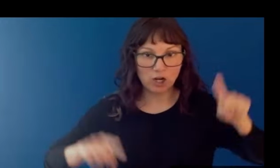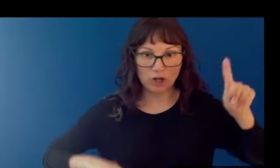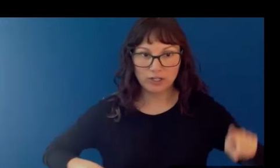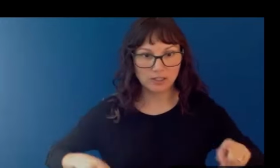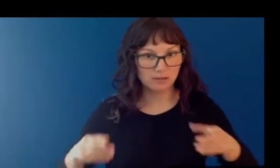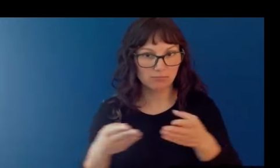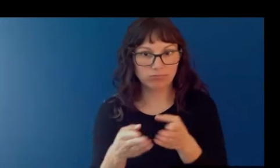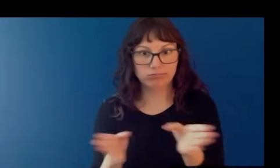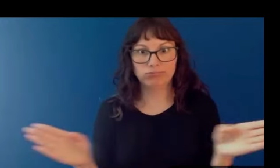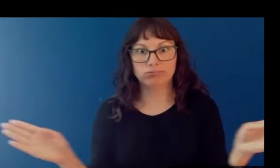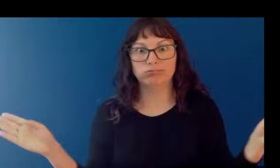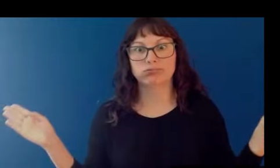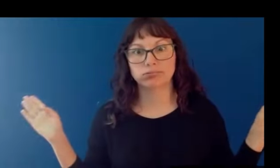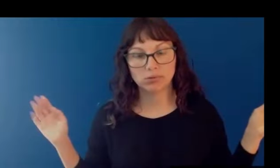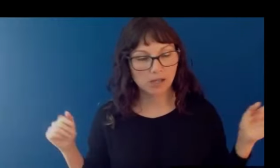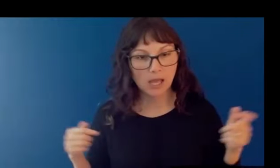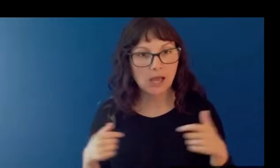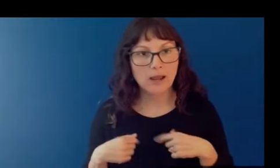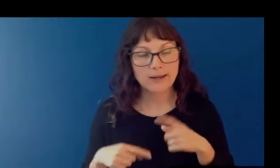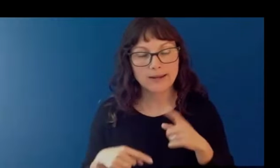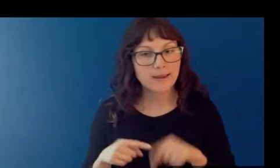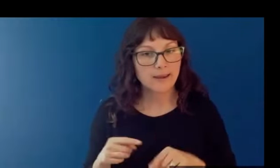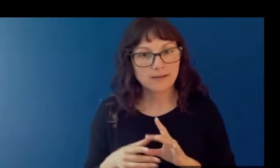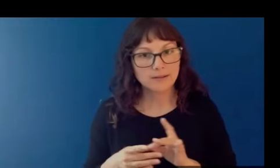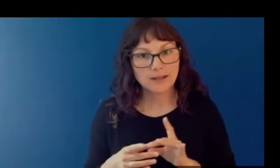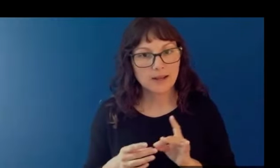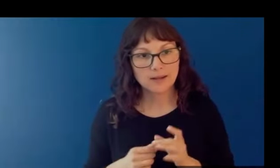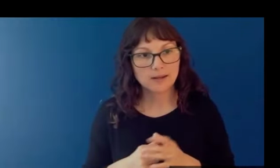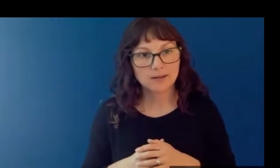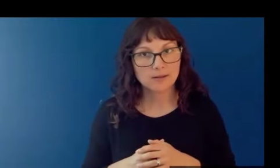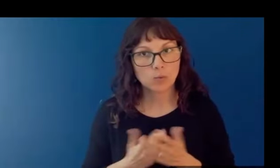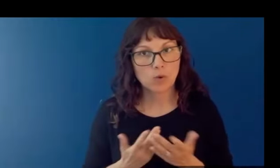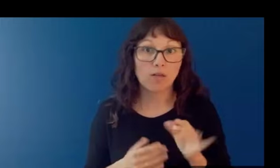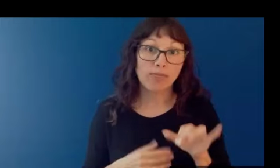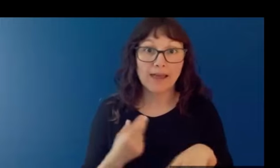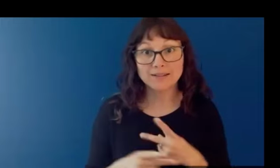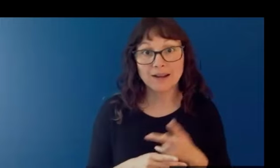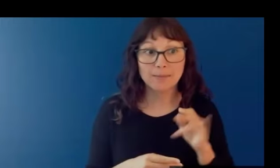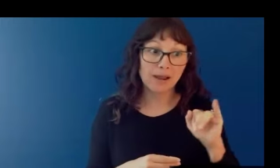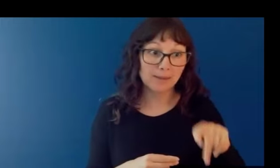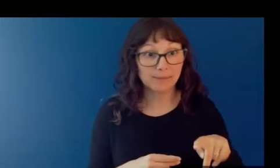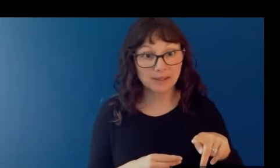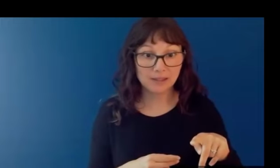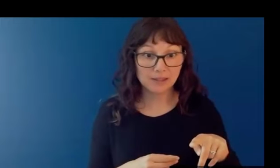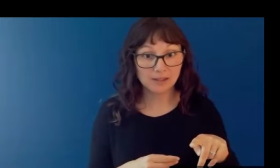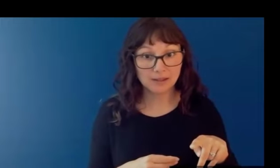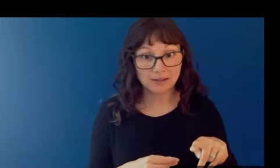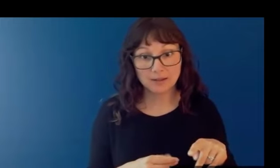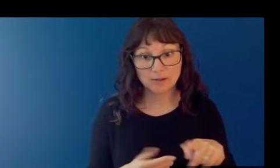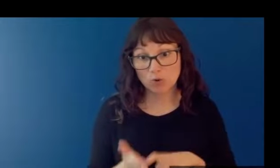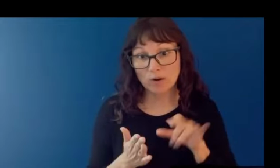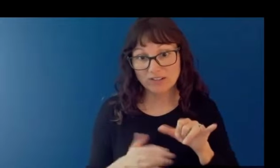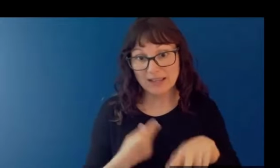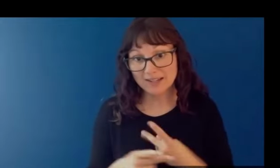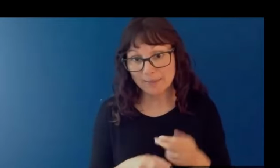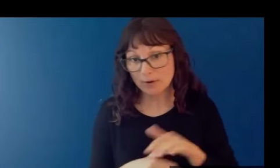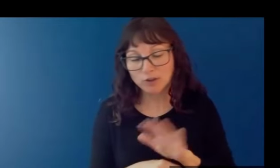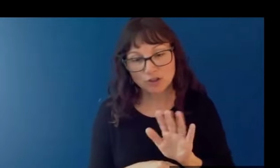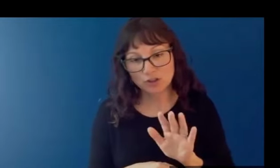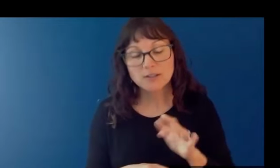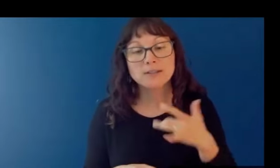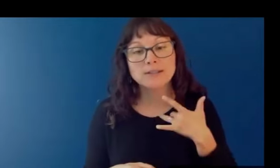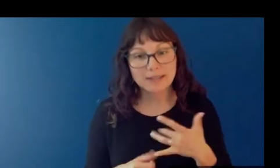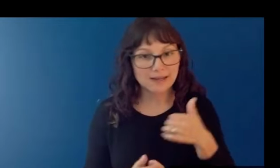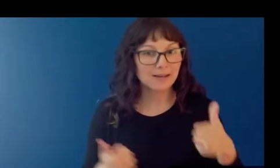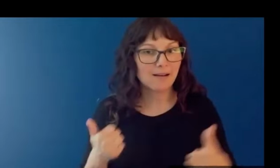vast, I can't say something, well, this type of intellectual property would need this kind of coverage. It's generally covered